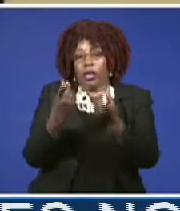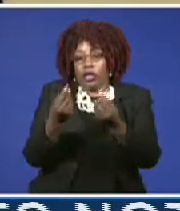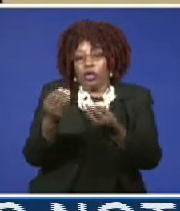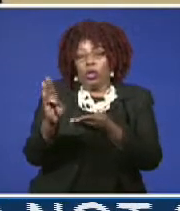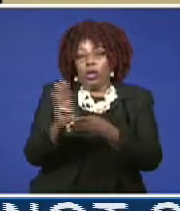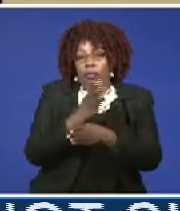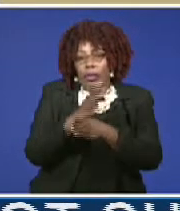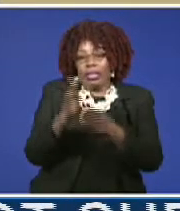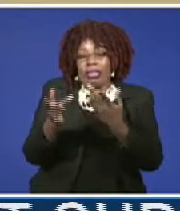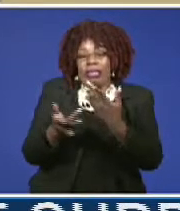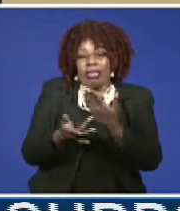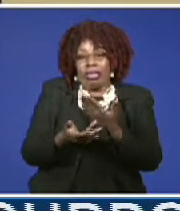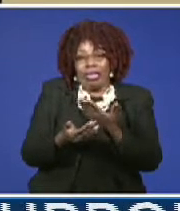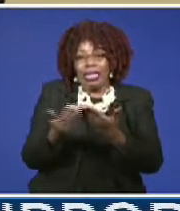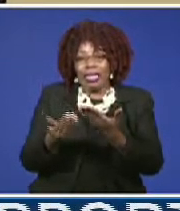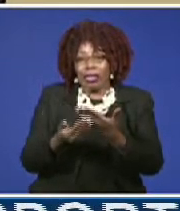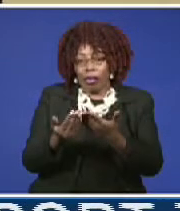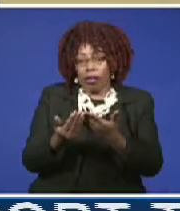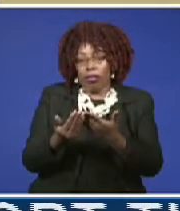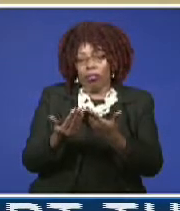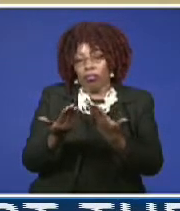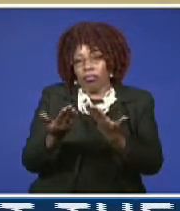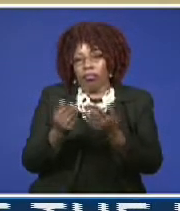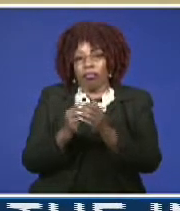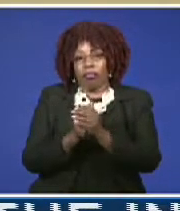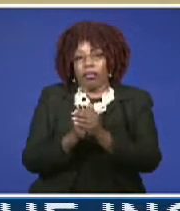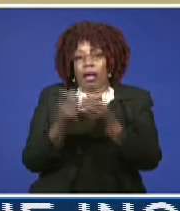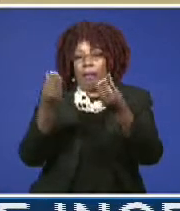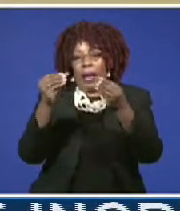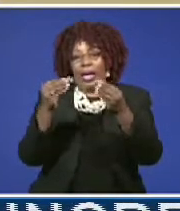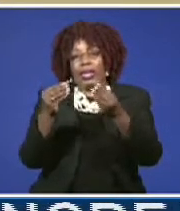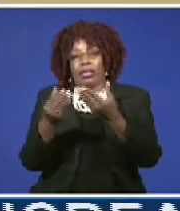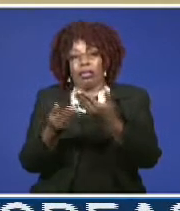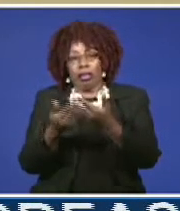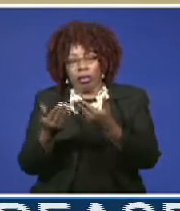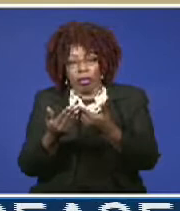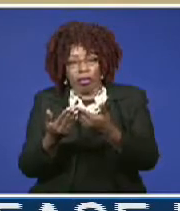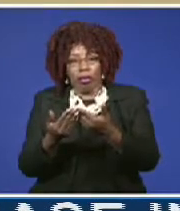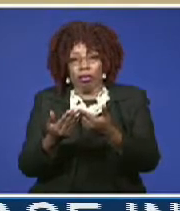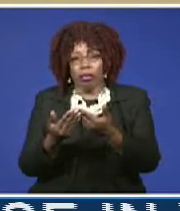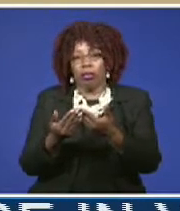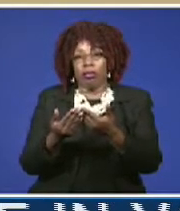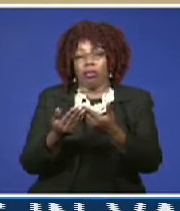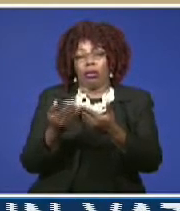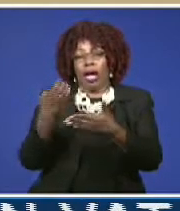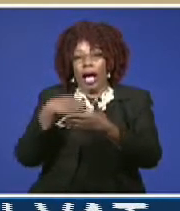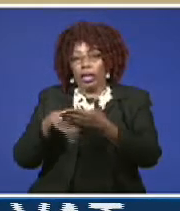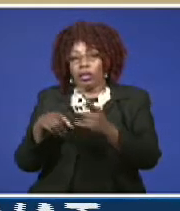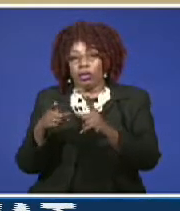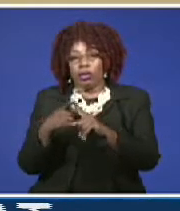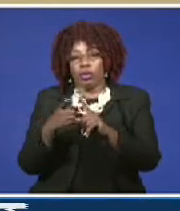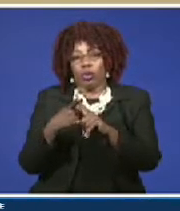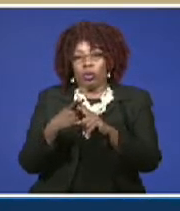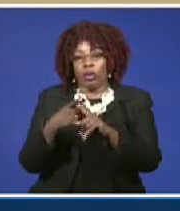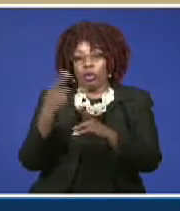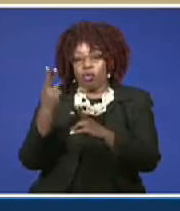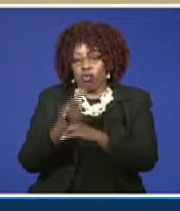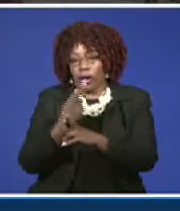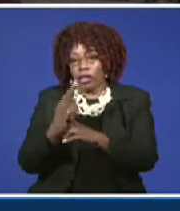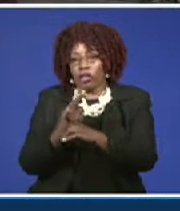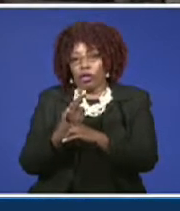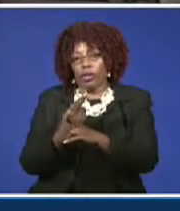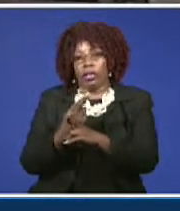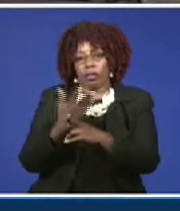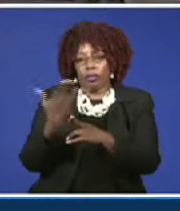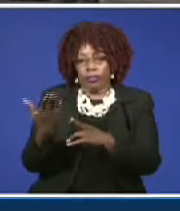easier, where there's easier access, there's market access, there's access to the regulatory